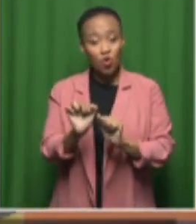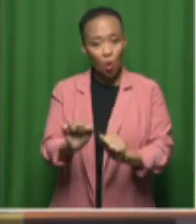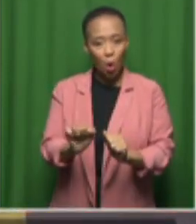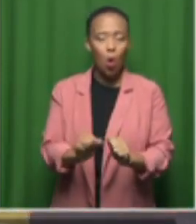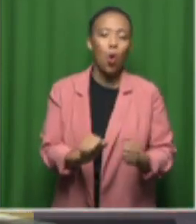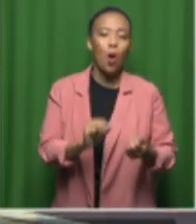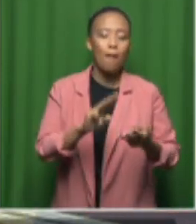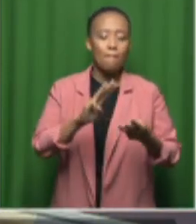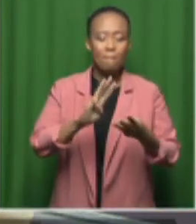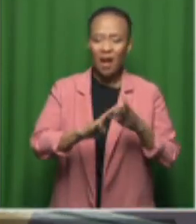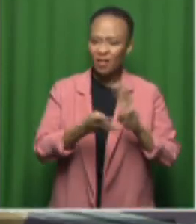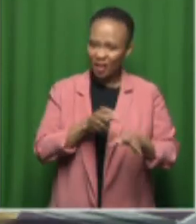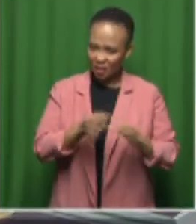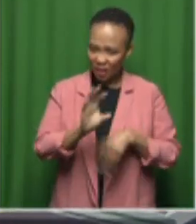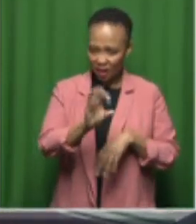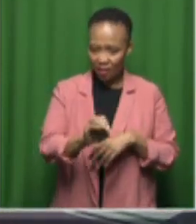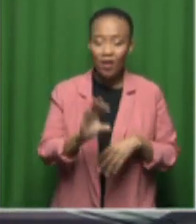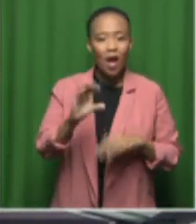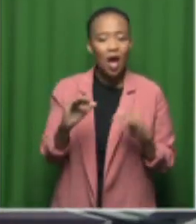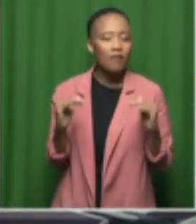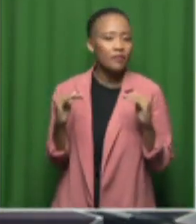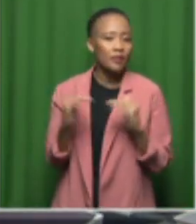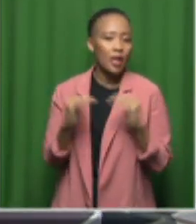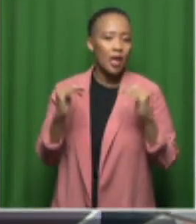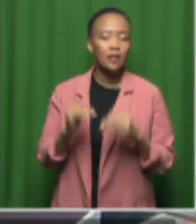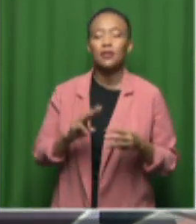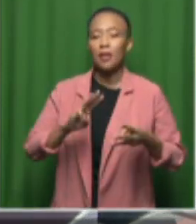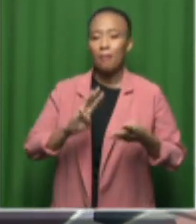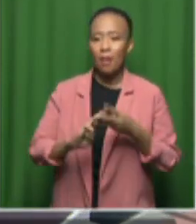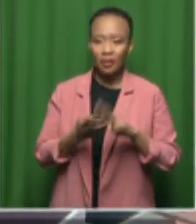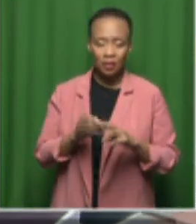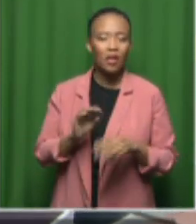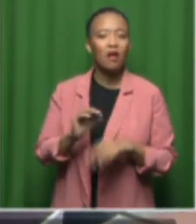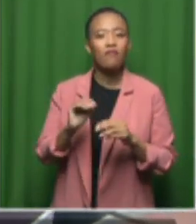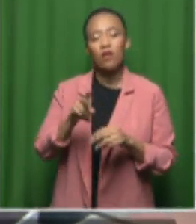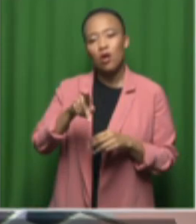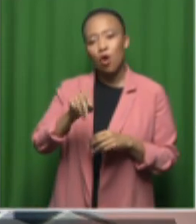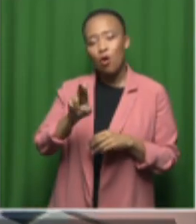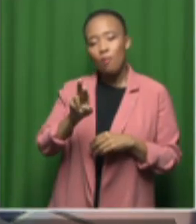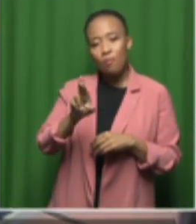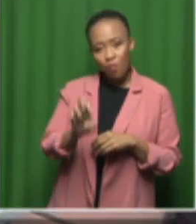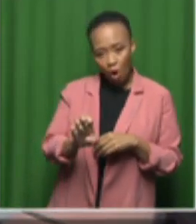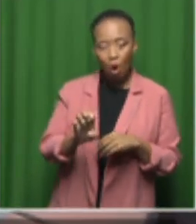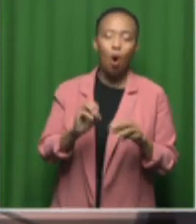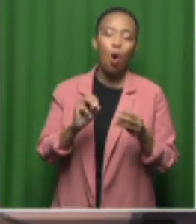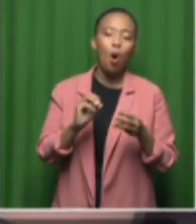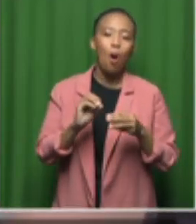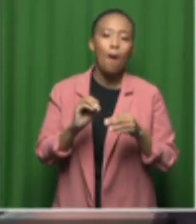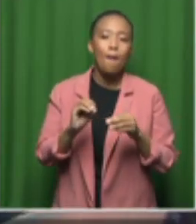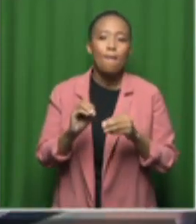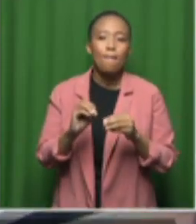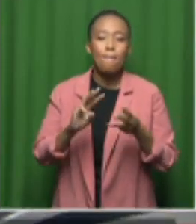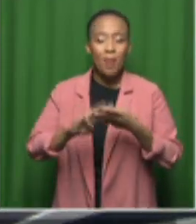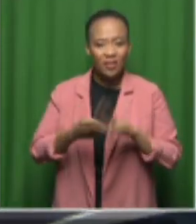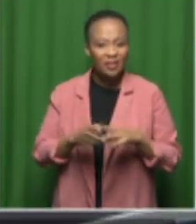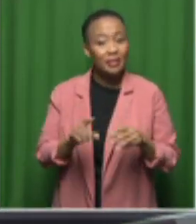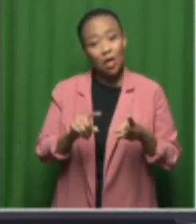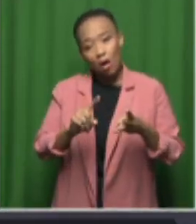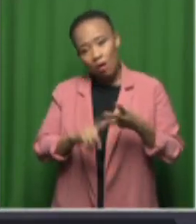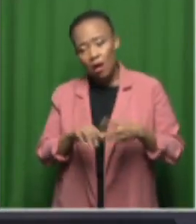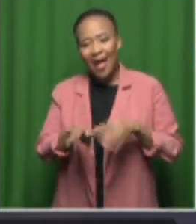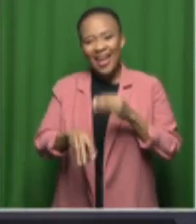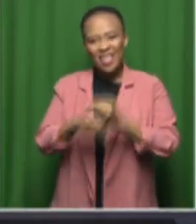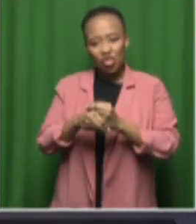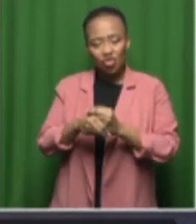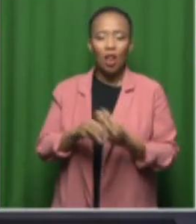mathematics. There's pure maths, there's standard maths, we used to do what is called as additional maths. Yeah. So I'm